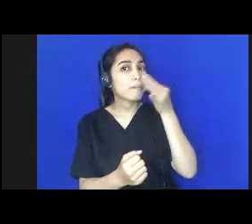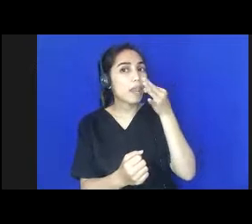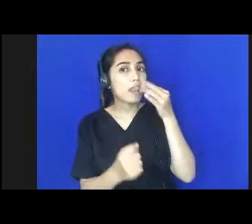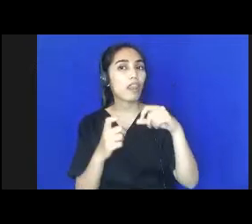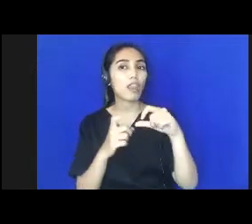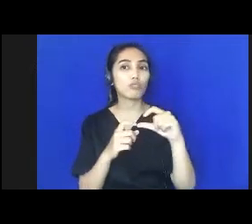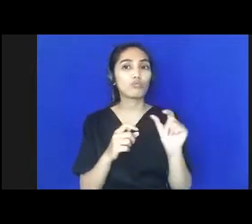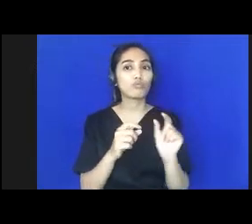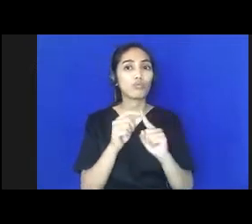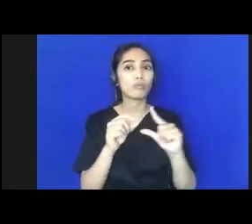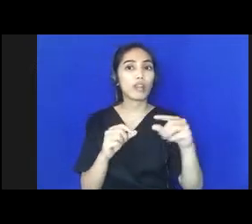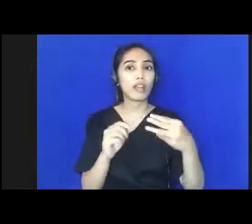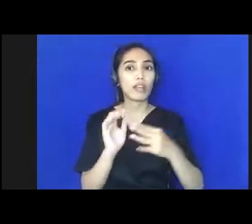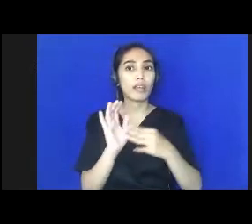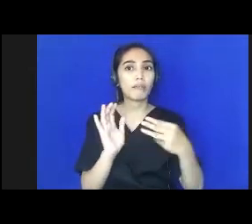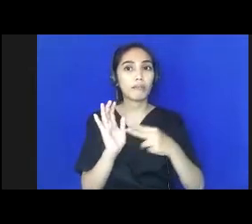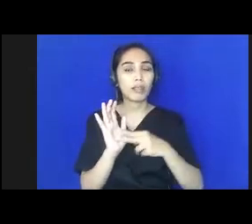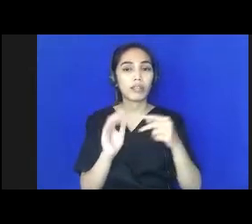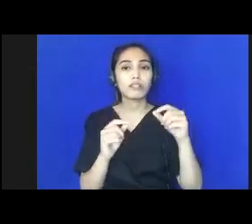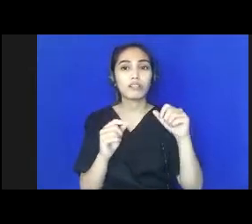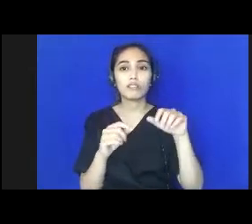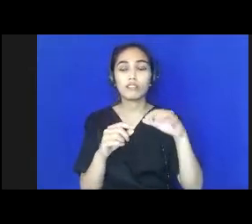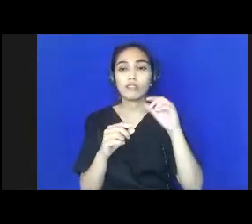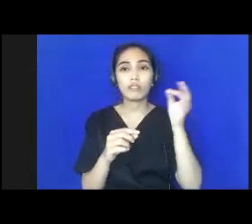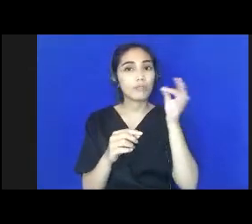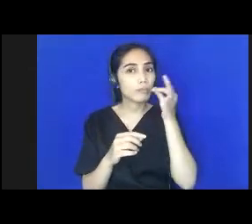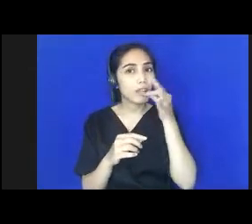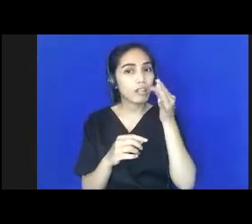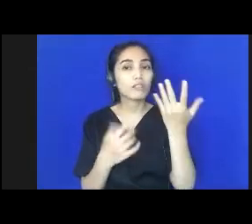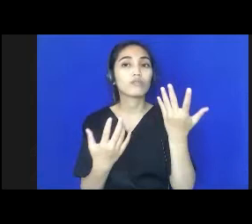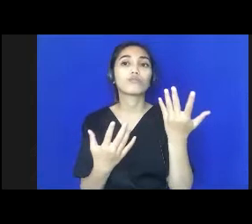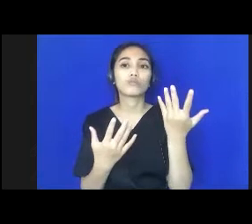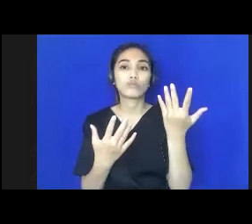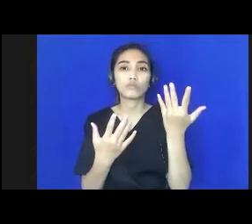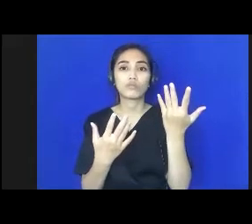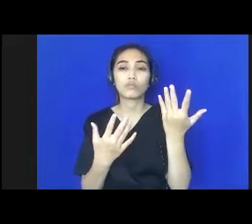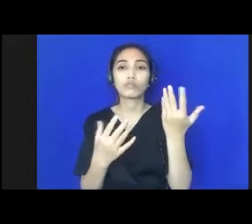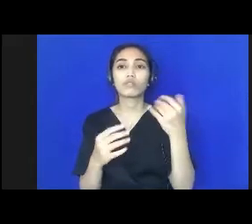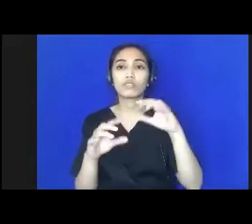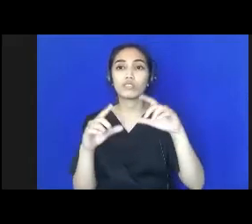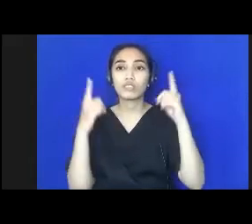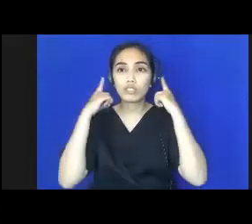they covered 20 districts each in East Java and NTT, and a total of